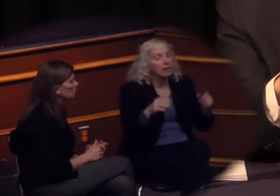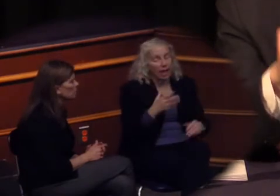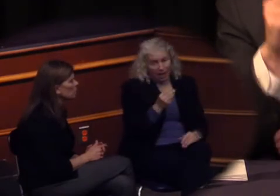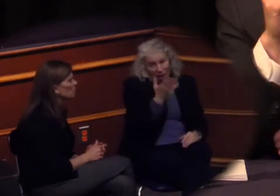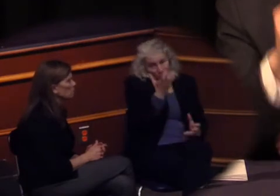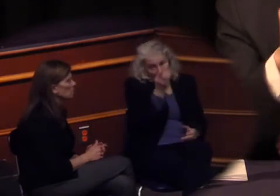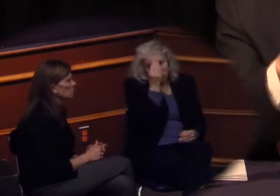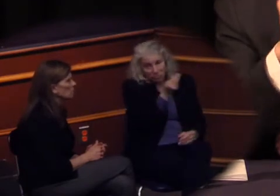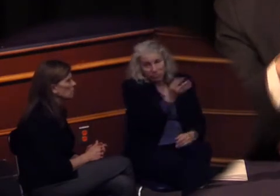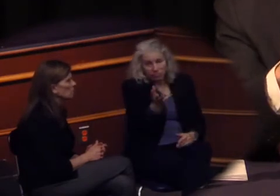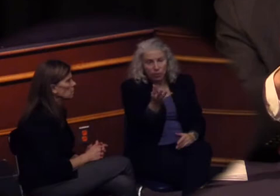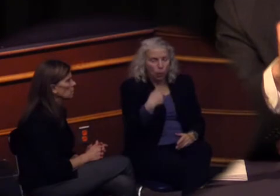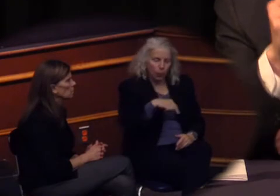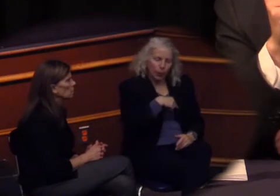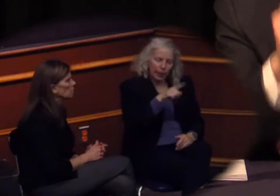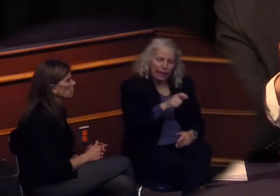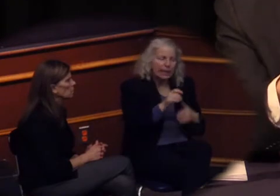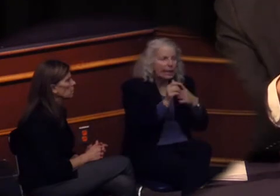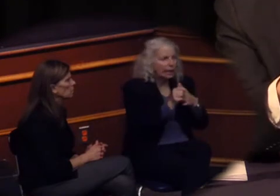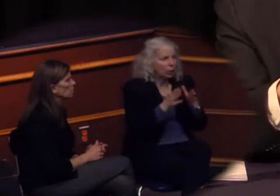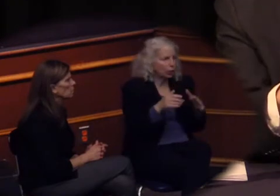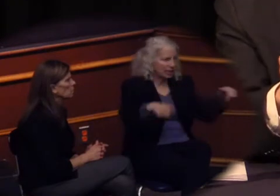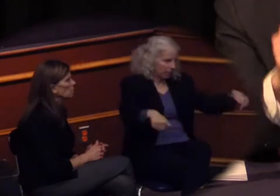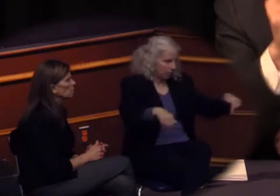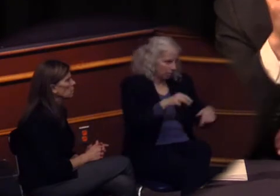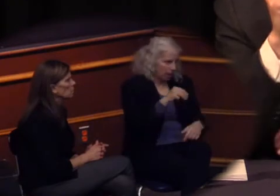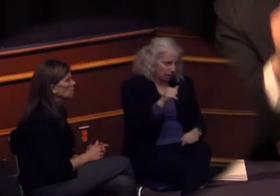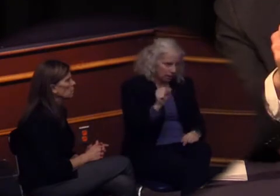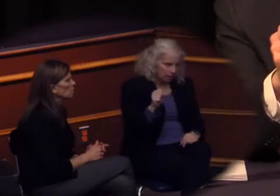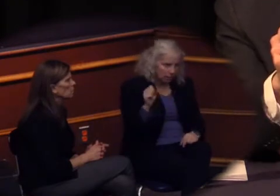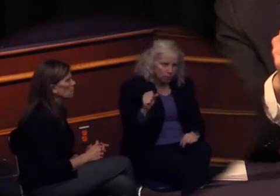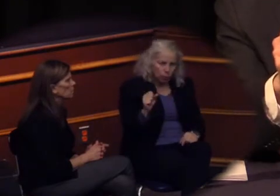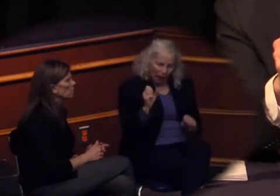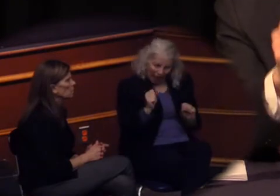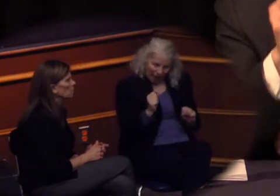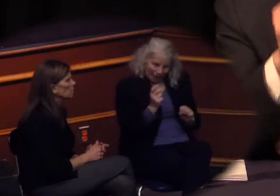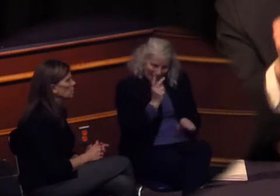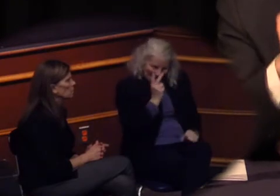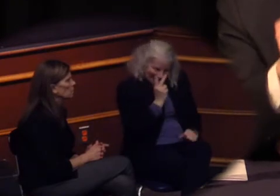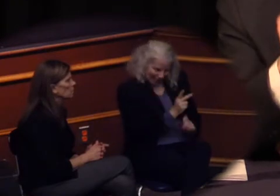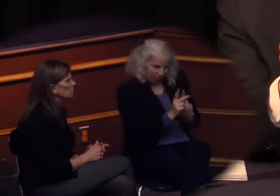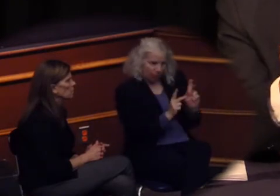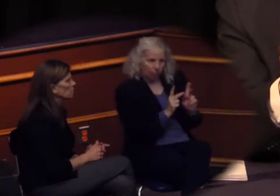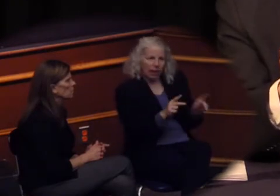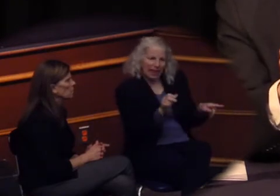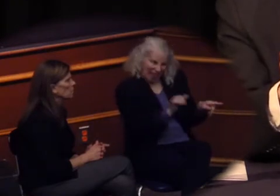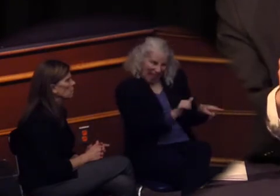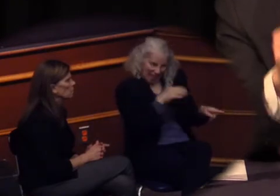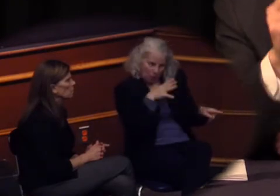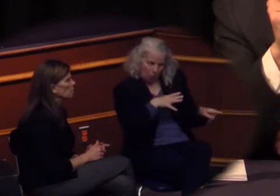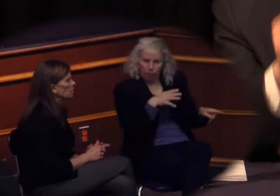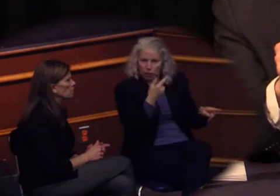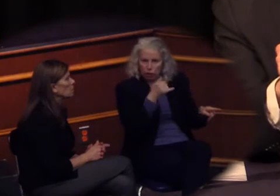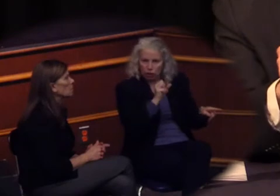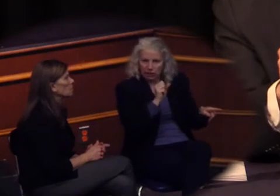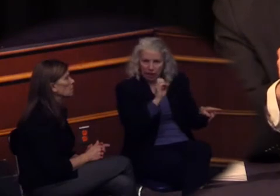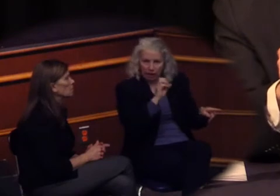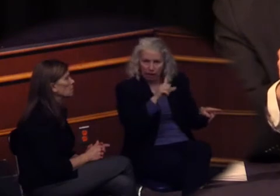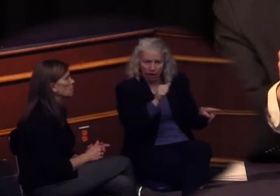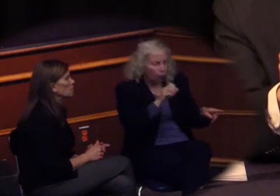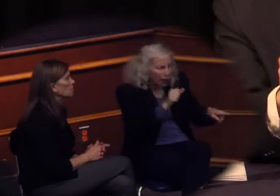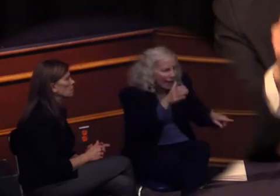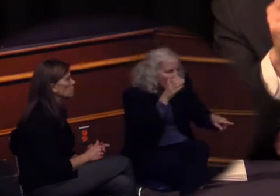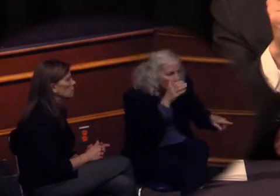we need leaders in this state who see people like Gisela, hear them,